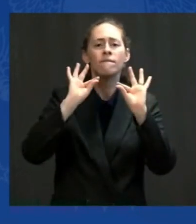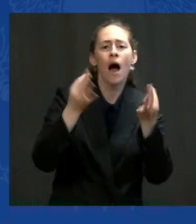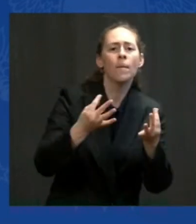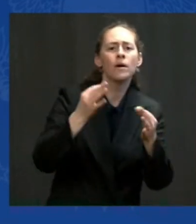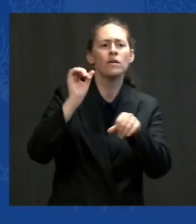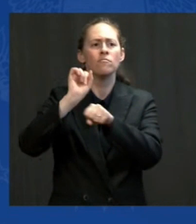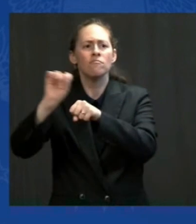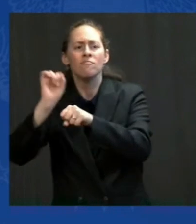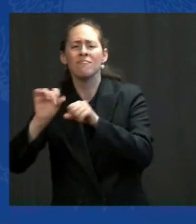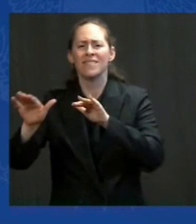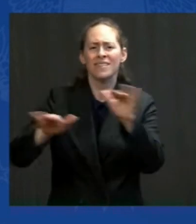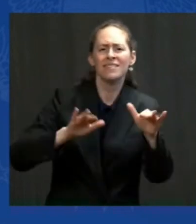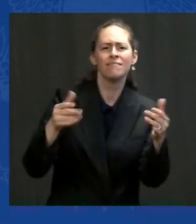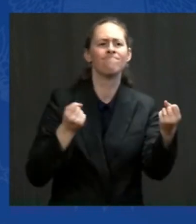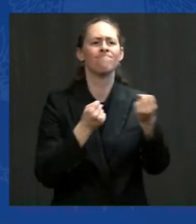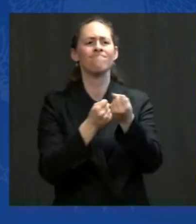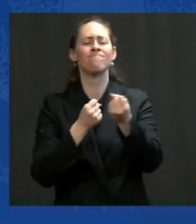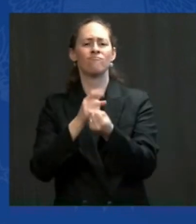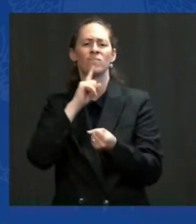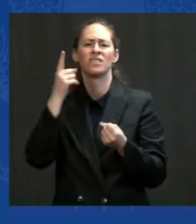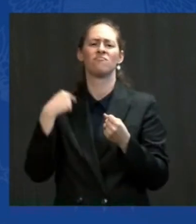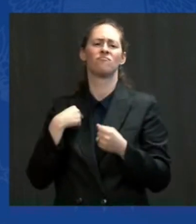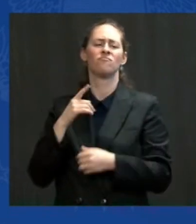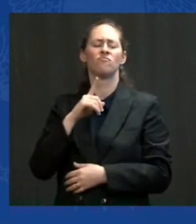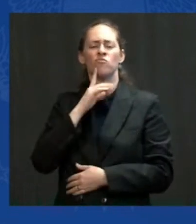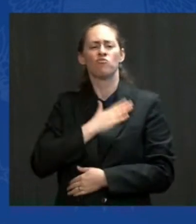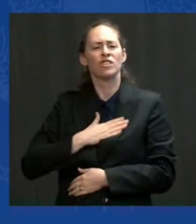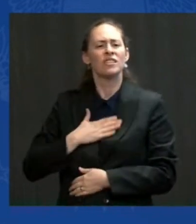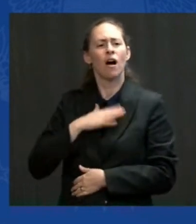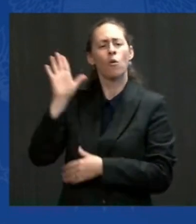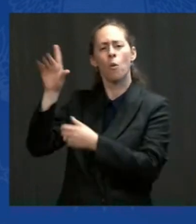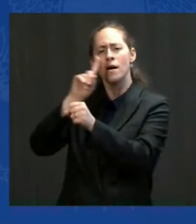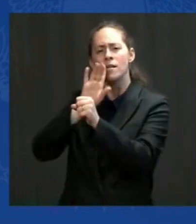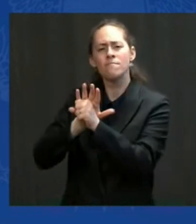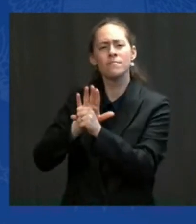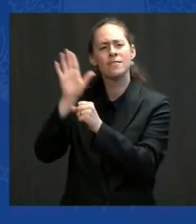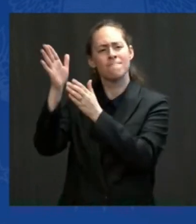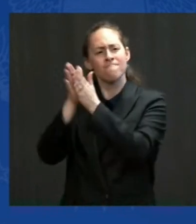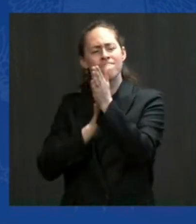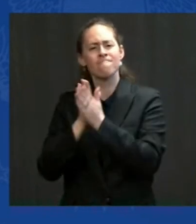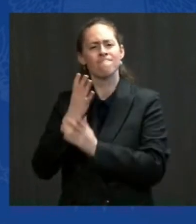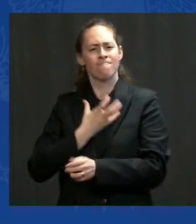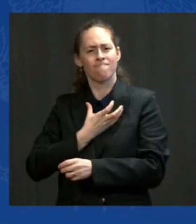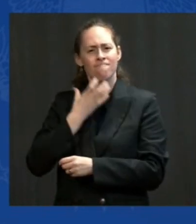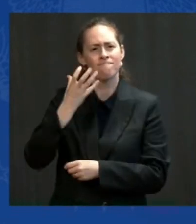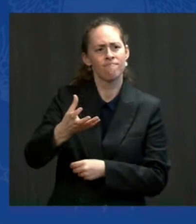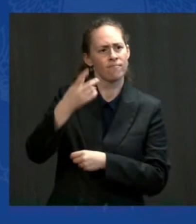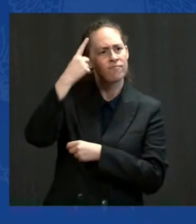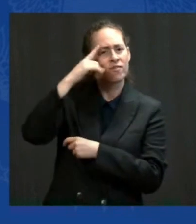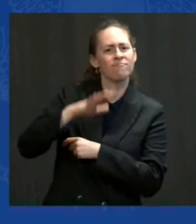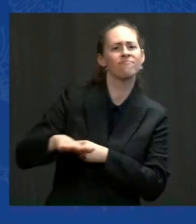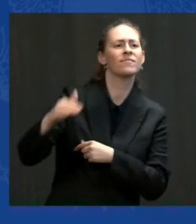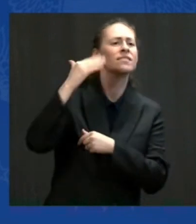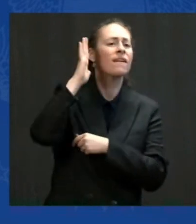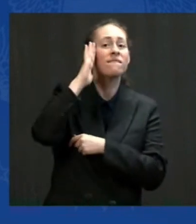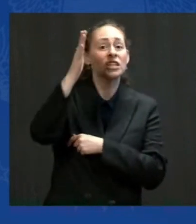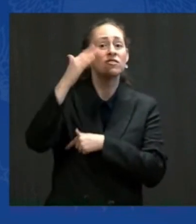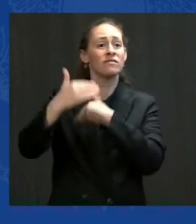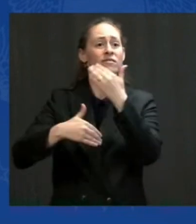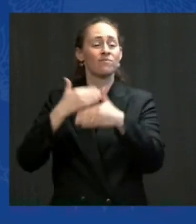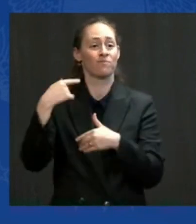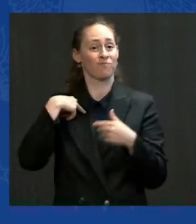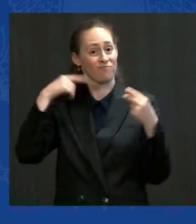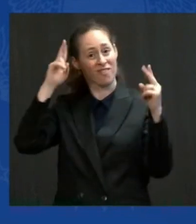his passion, dedication, and commitment to our future generations. I have the greatest honor to introduce